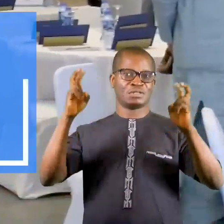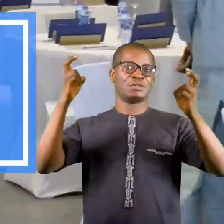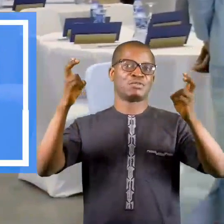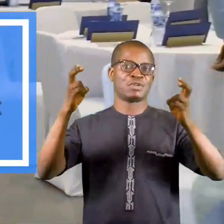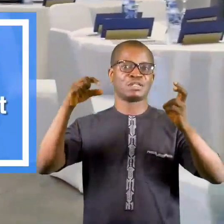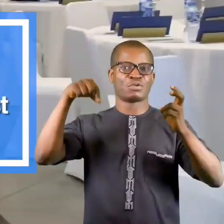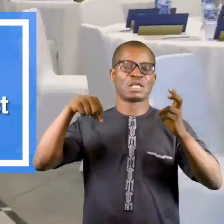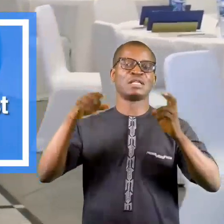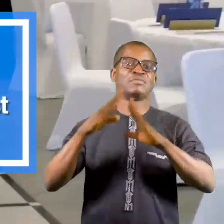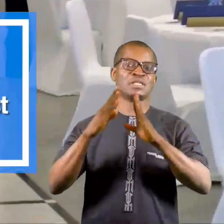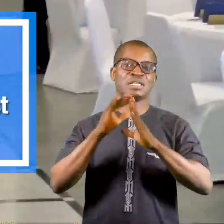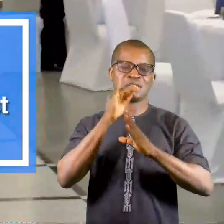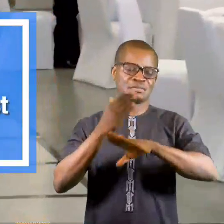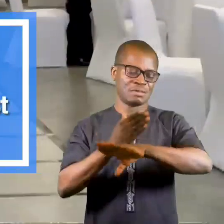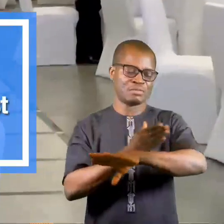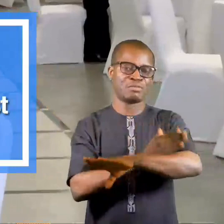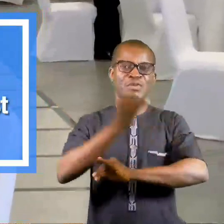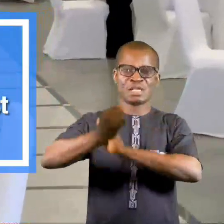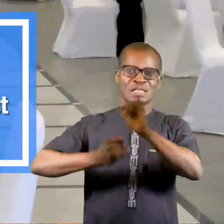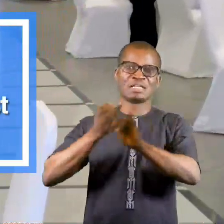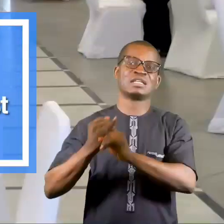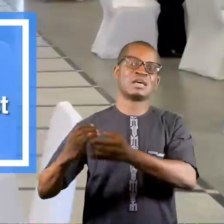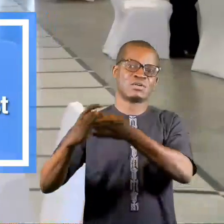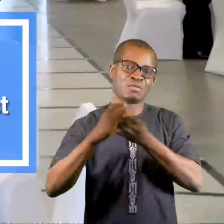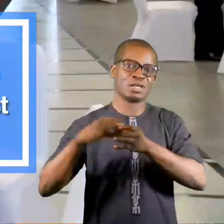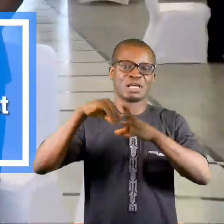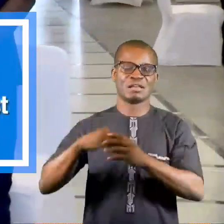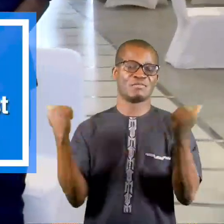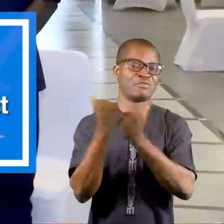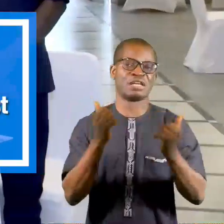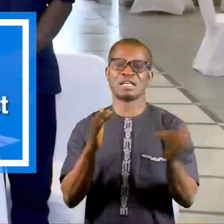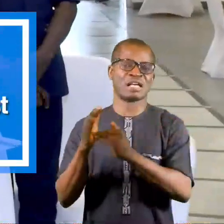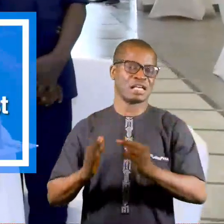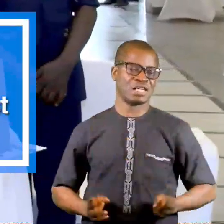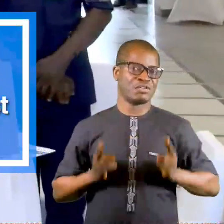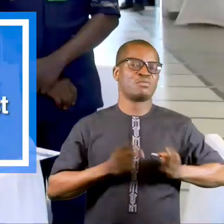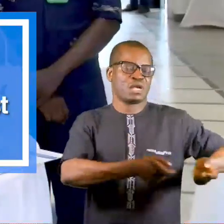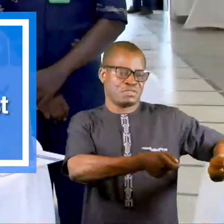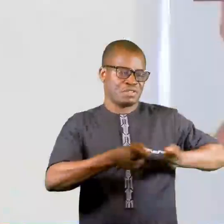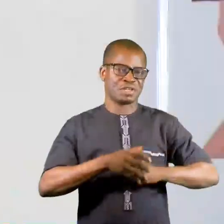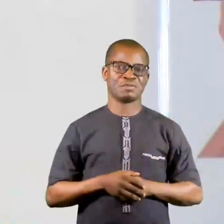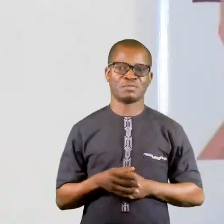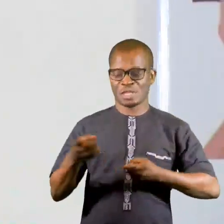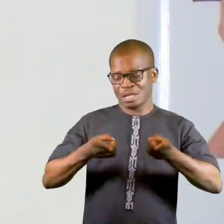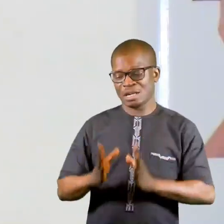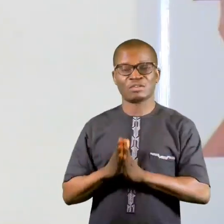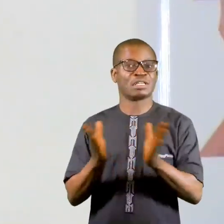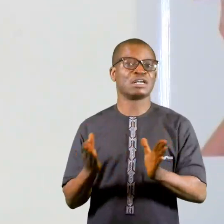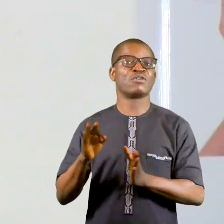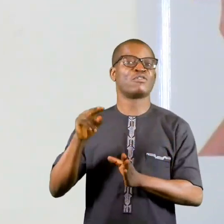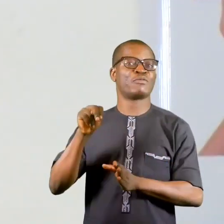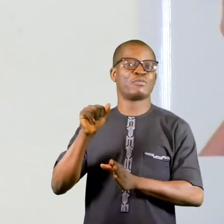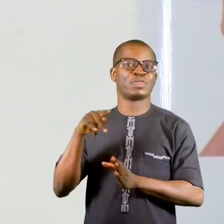The theme of the quarterly meeting is Improving International Cooperation in the Fight Against Human Trafficking. Director General